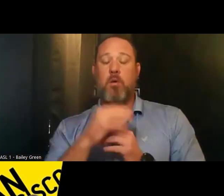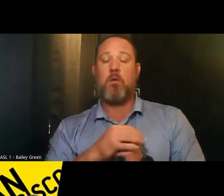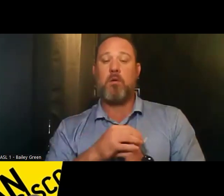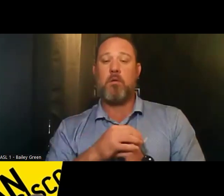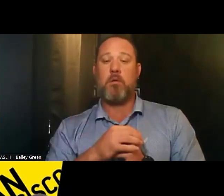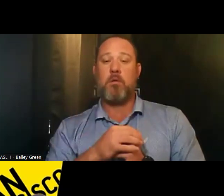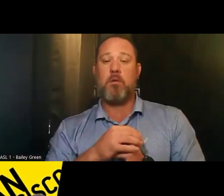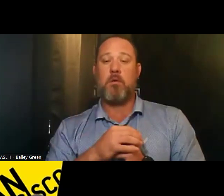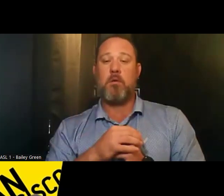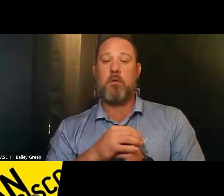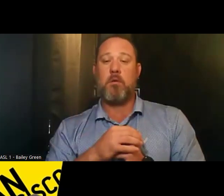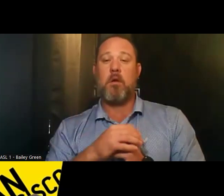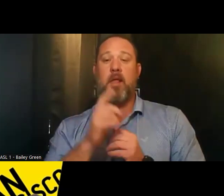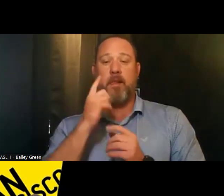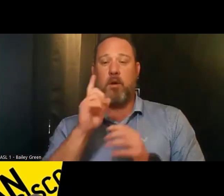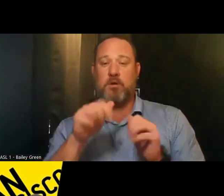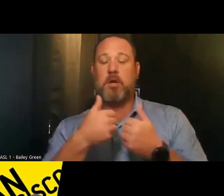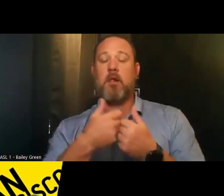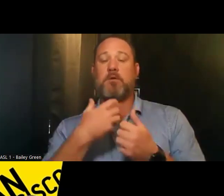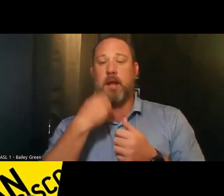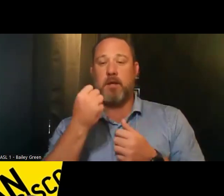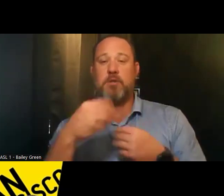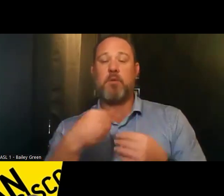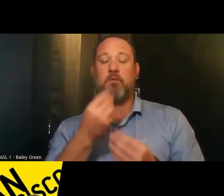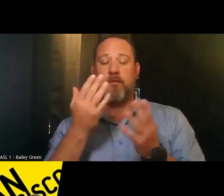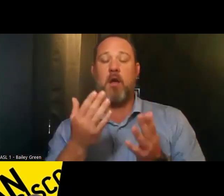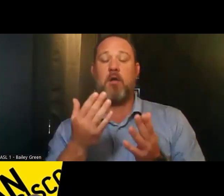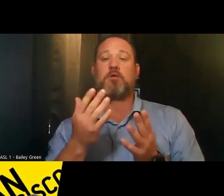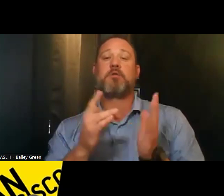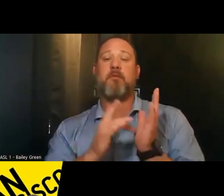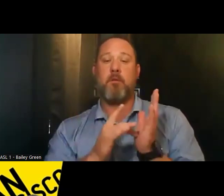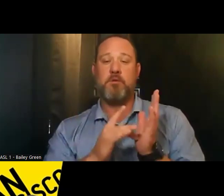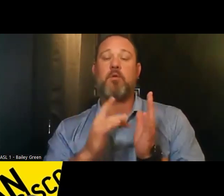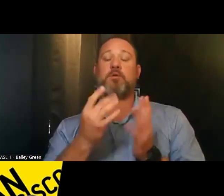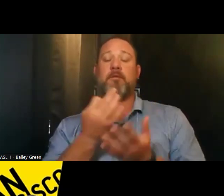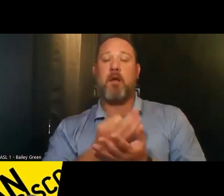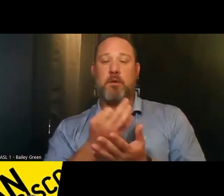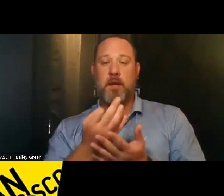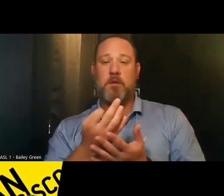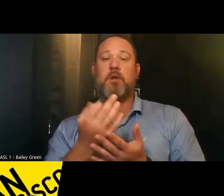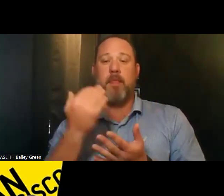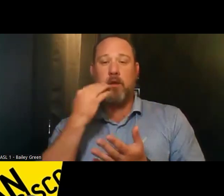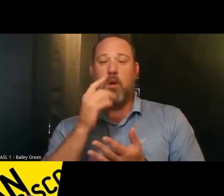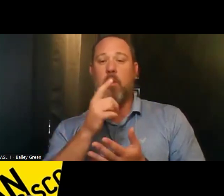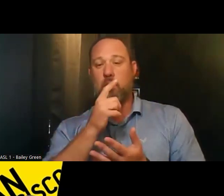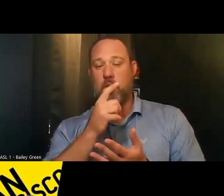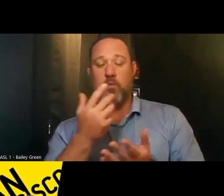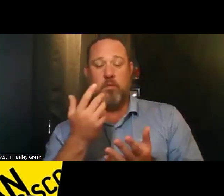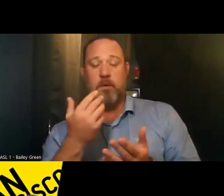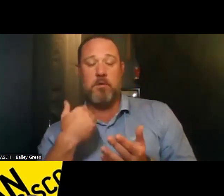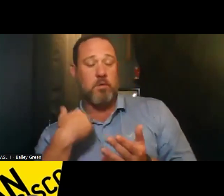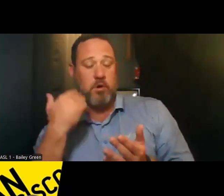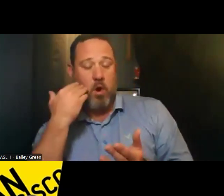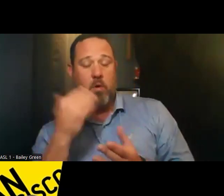that's also one of the challenges we have in working with aging providers because the pharmaceuticals, the foundations, although they know who our power because we're well